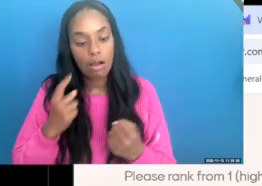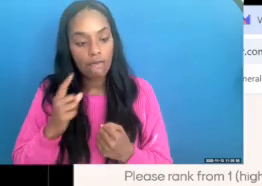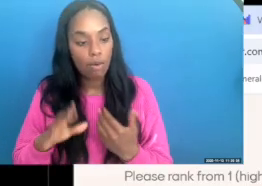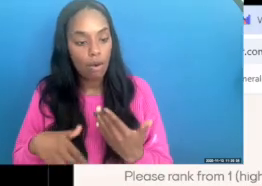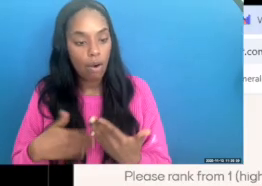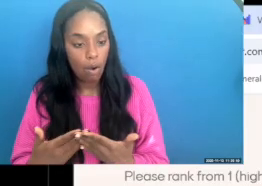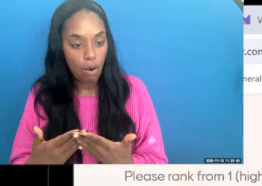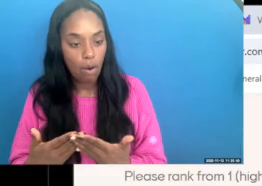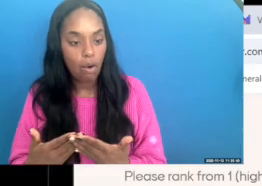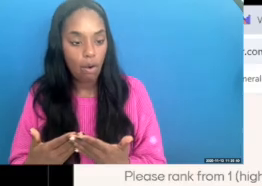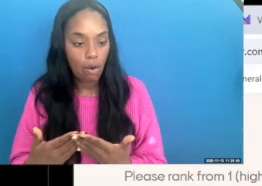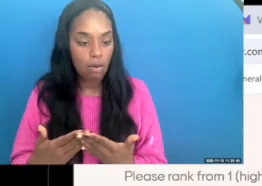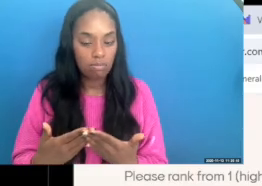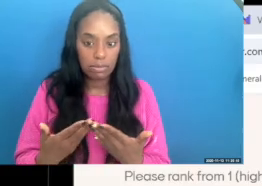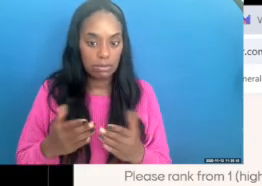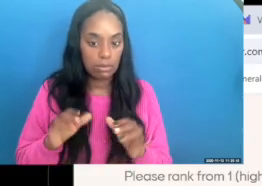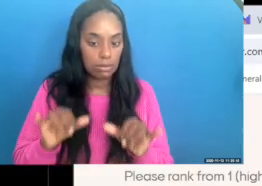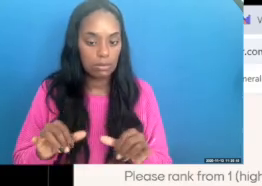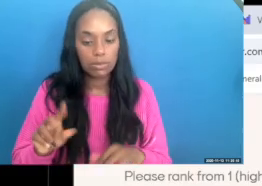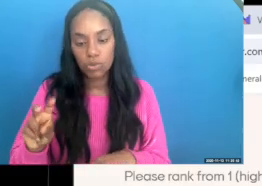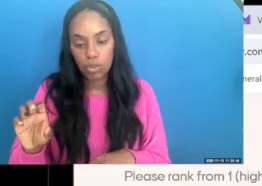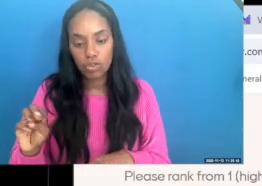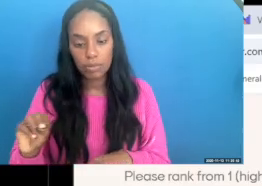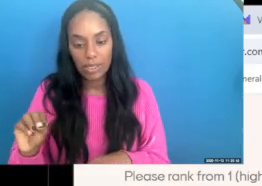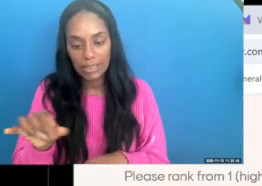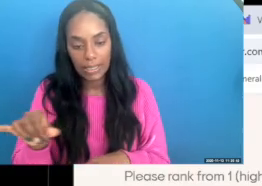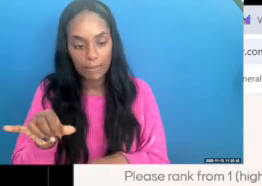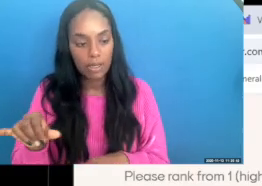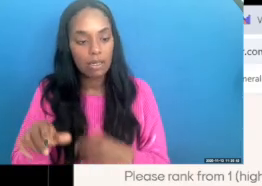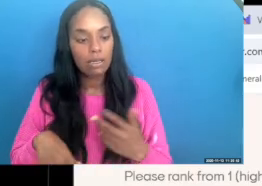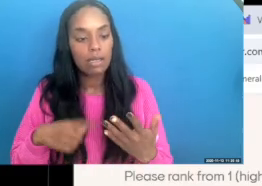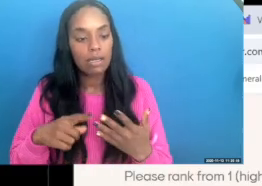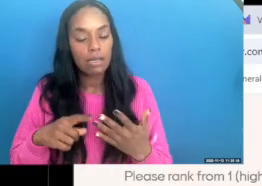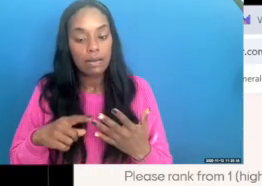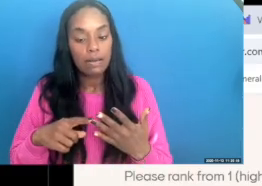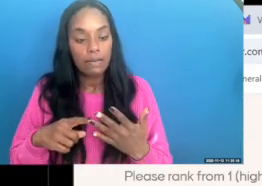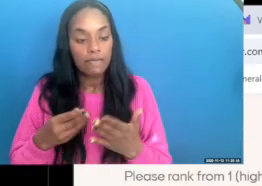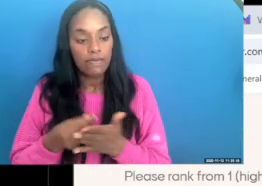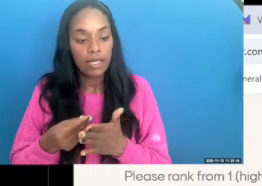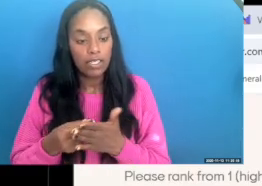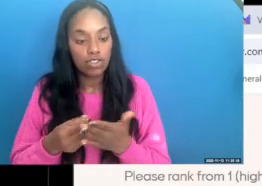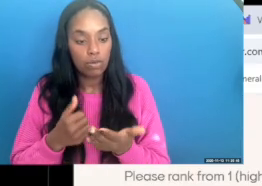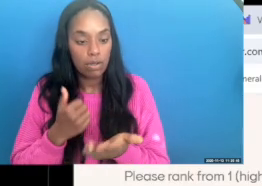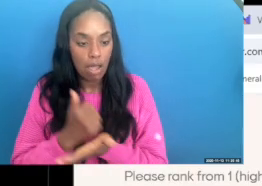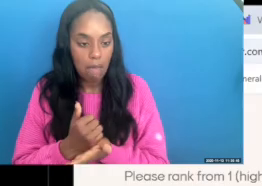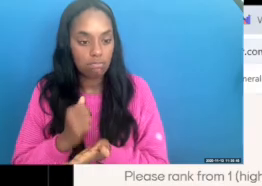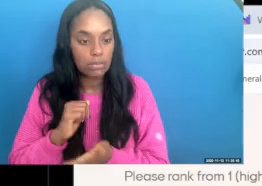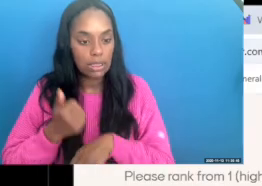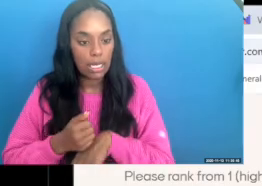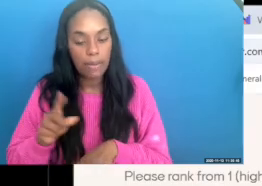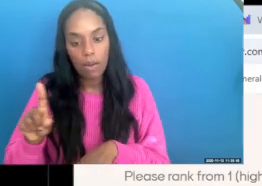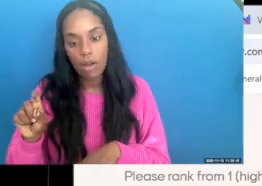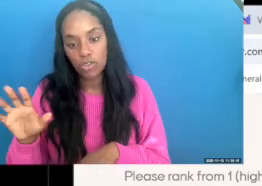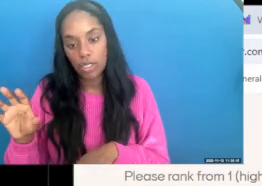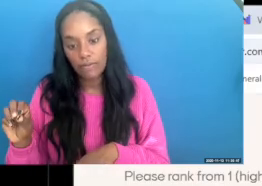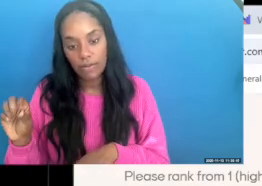mobility projects, currently set at $200 million a year. Clean Cars for All, currently set at the same amount, $200